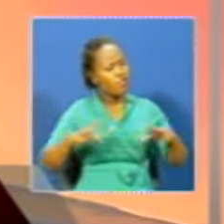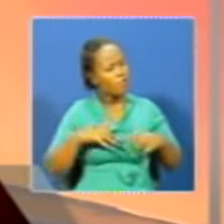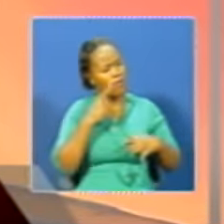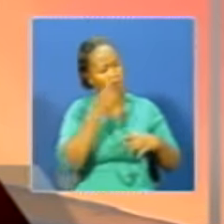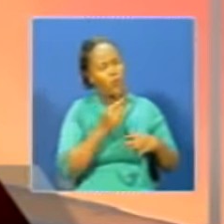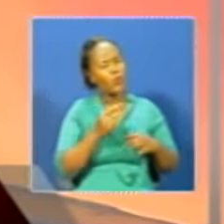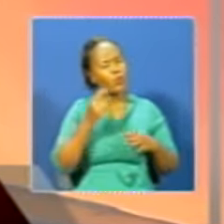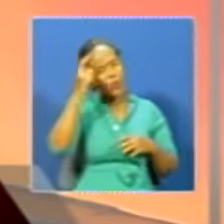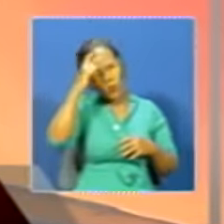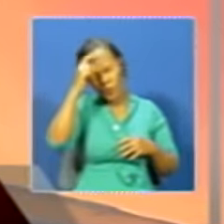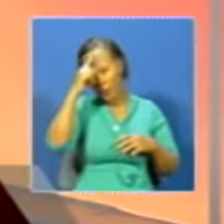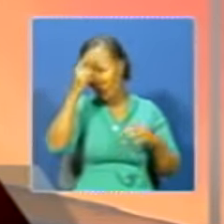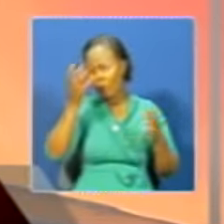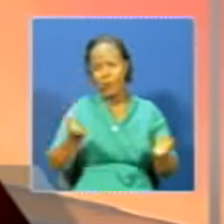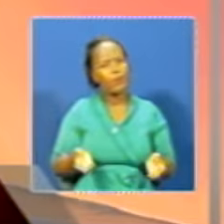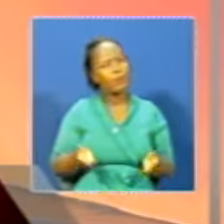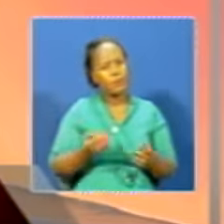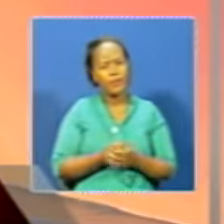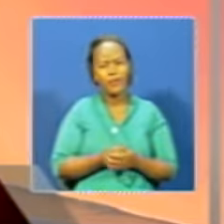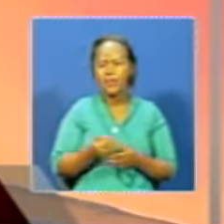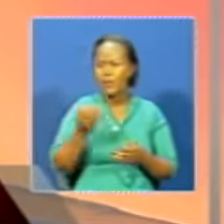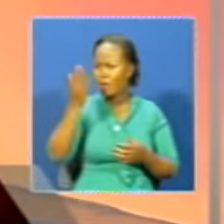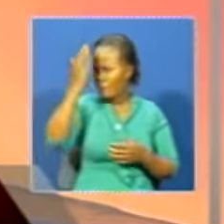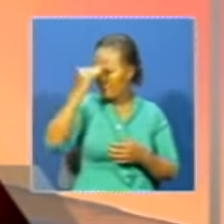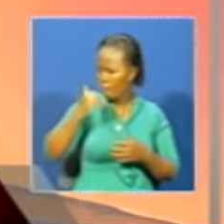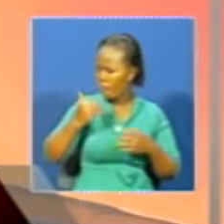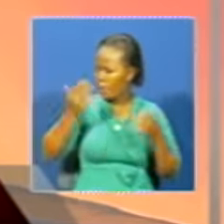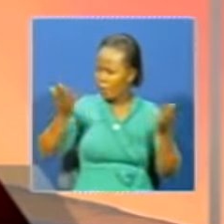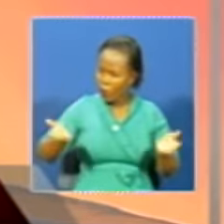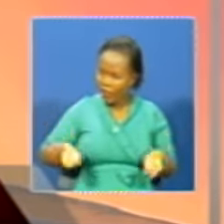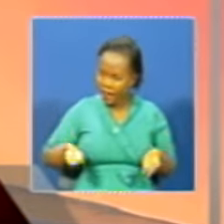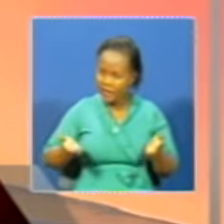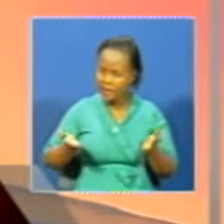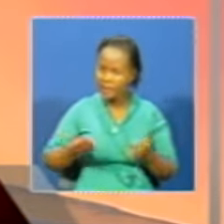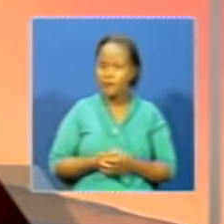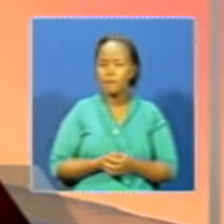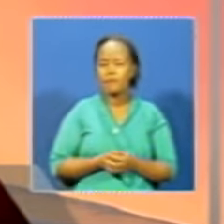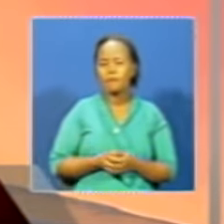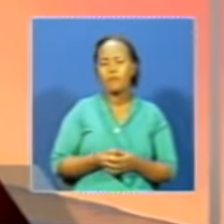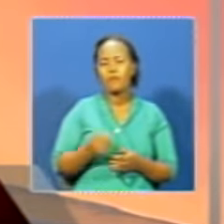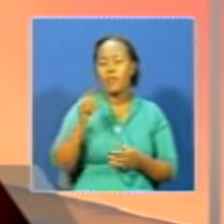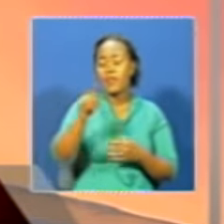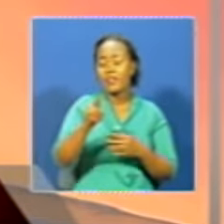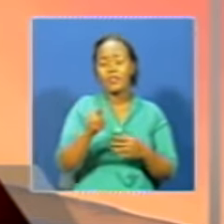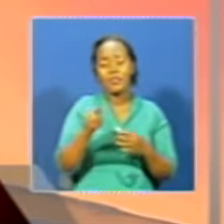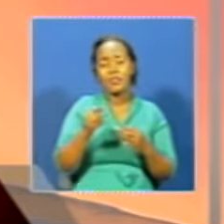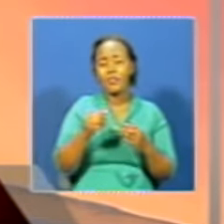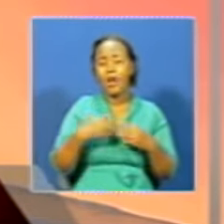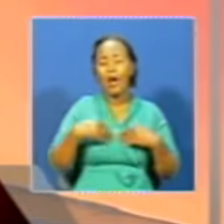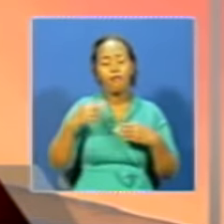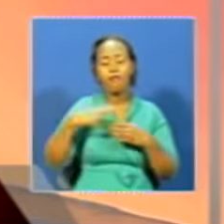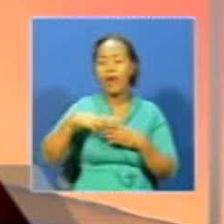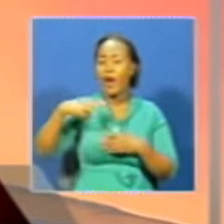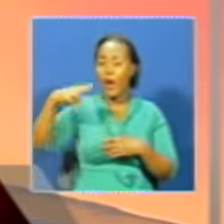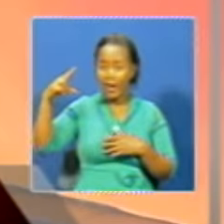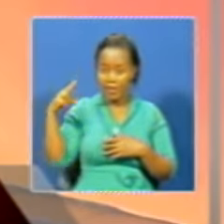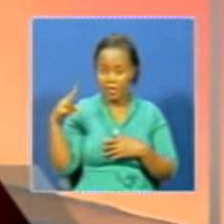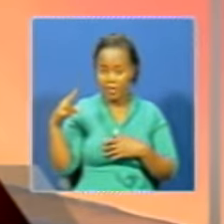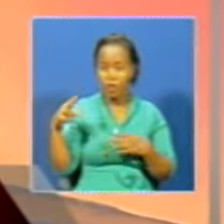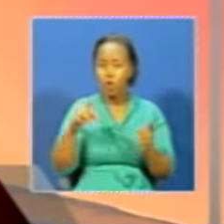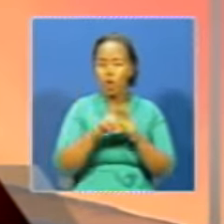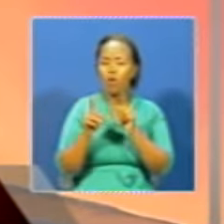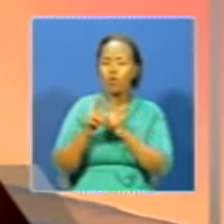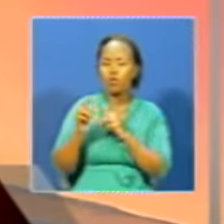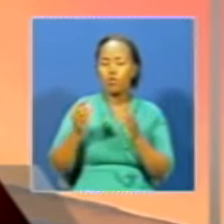So why is it that the poll is so high, you know, in regards